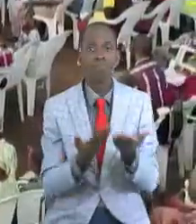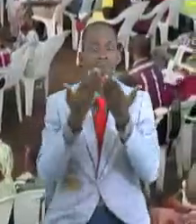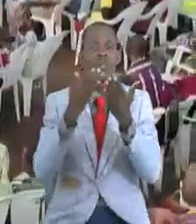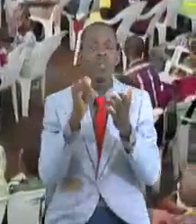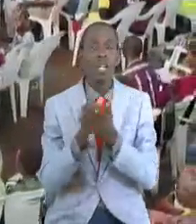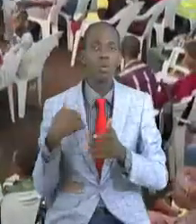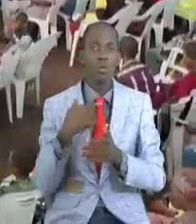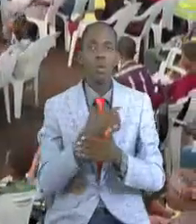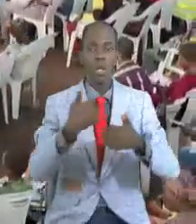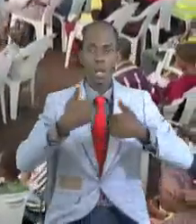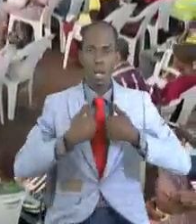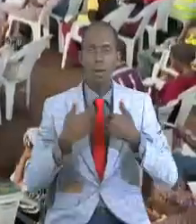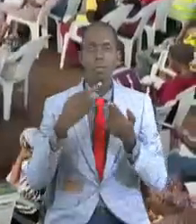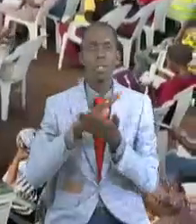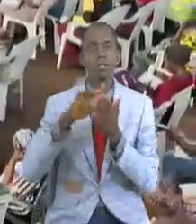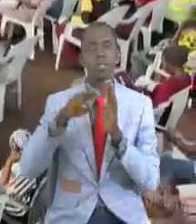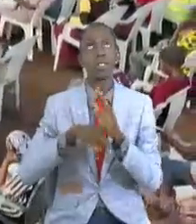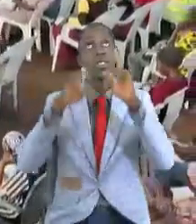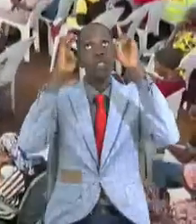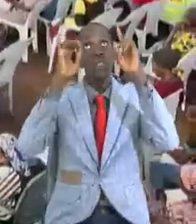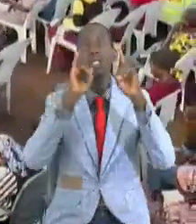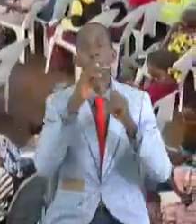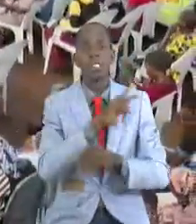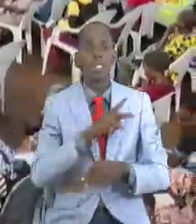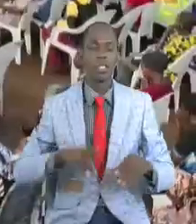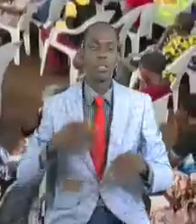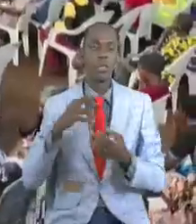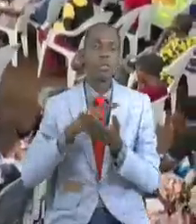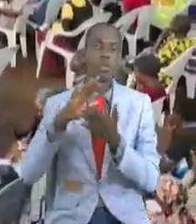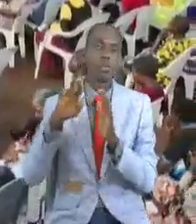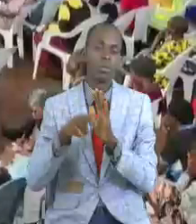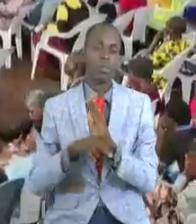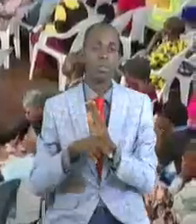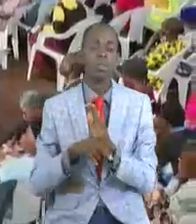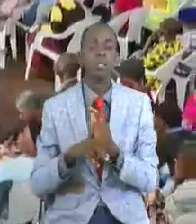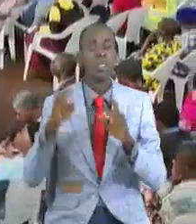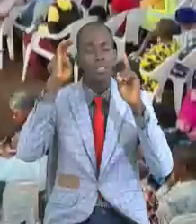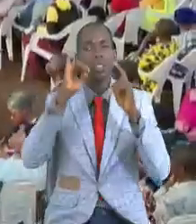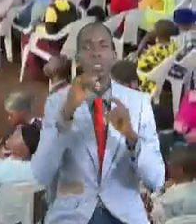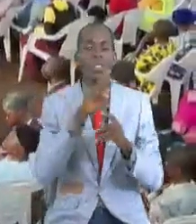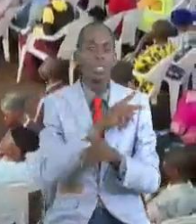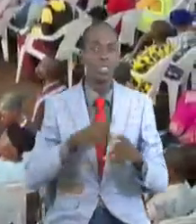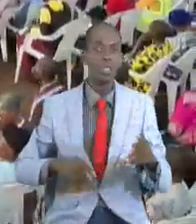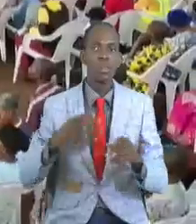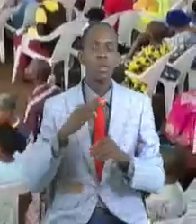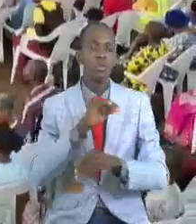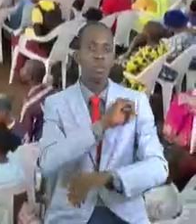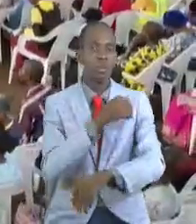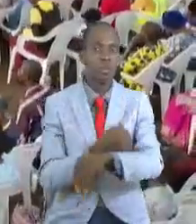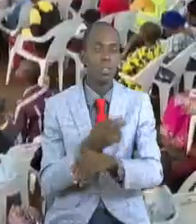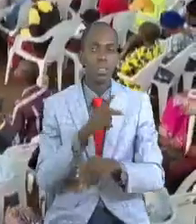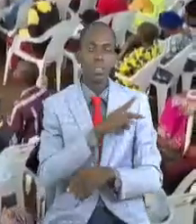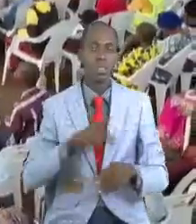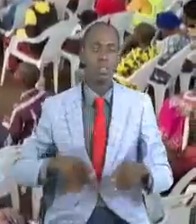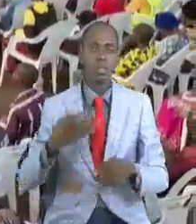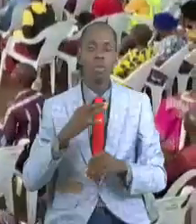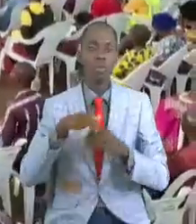the king of righteousness he king is the one of authority a king is the one that has all power it's